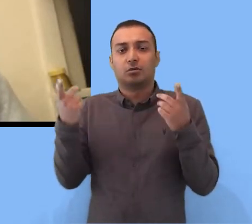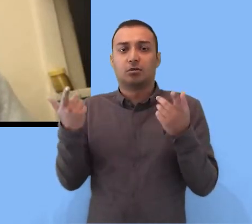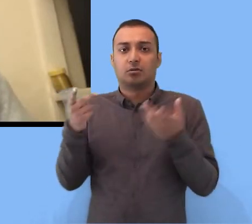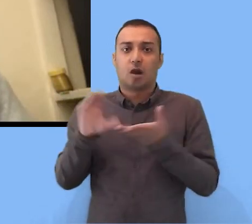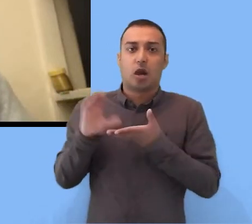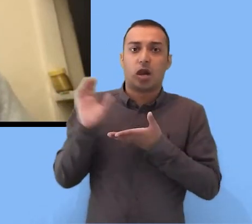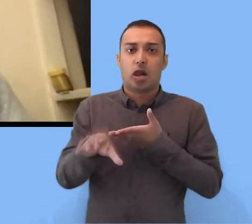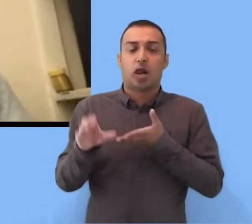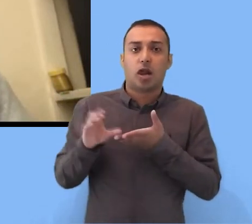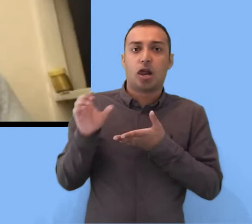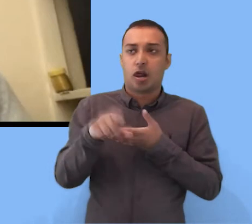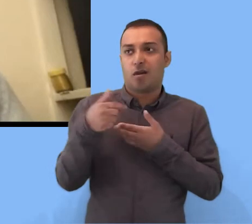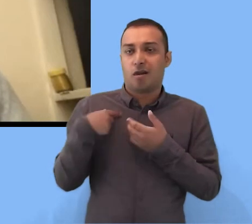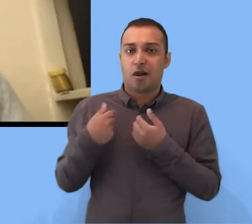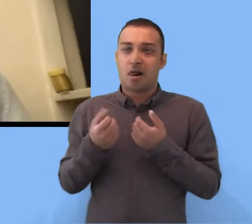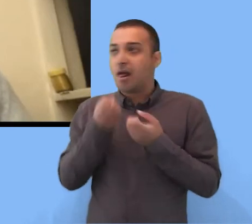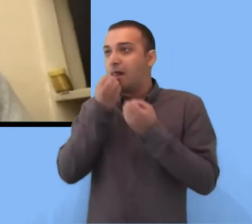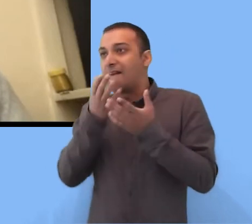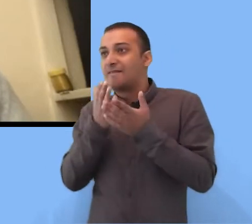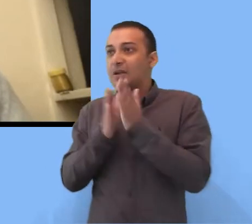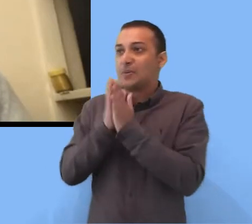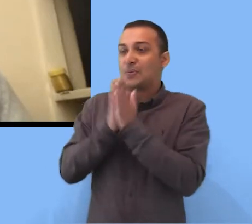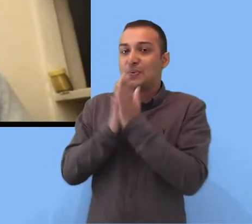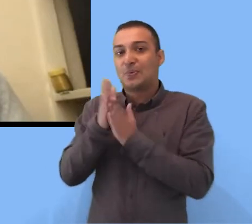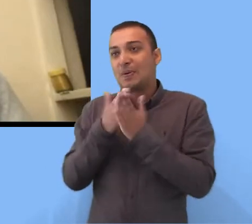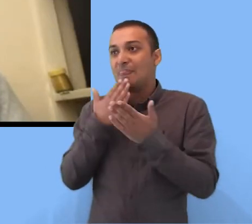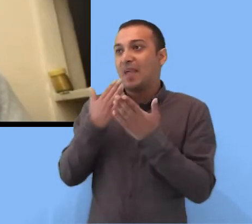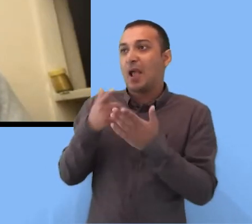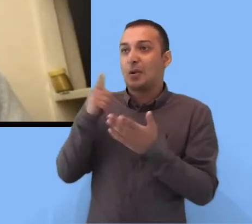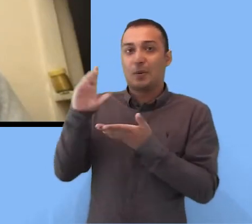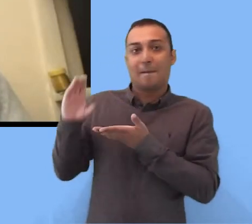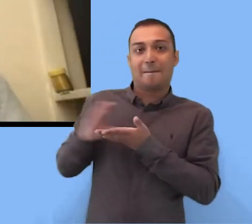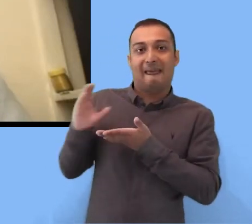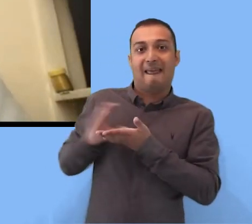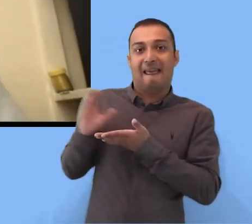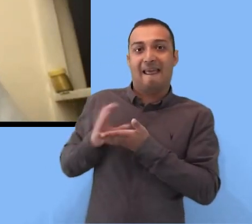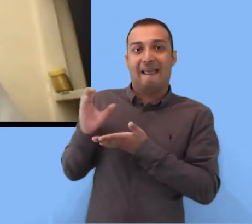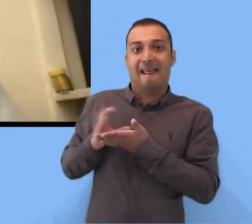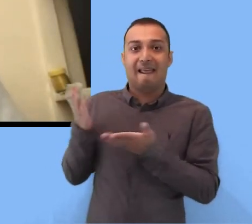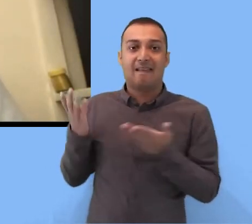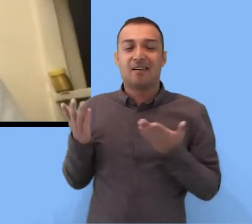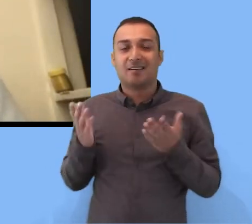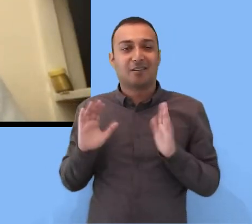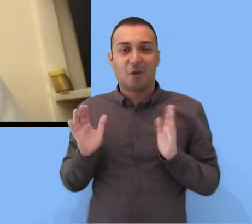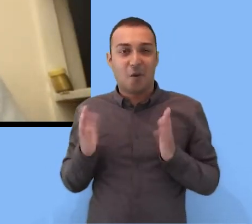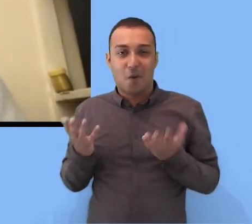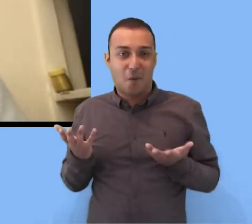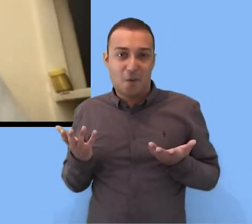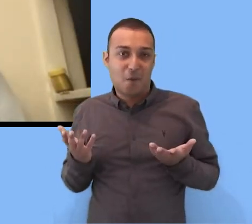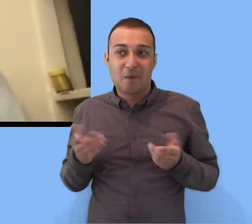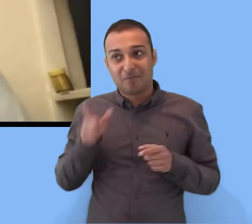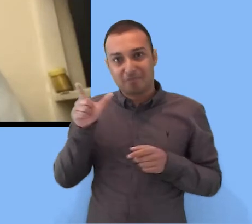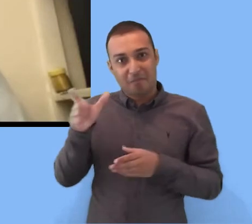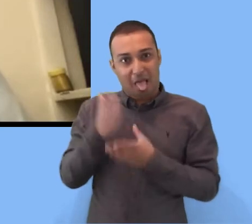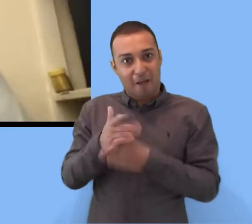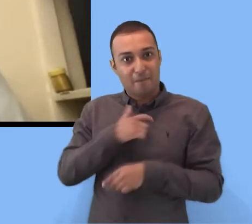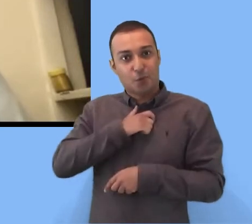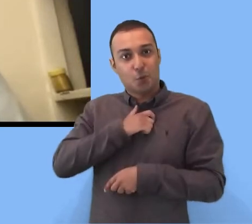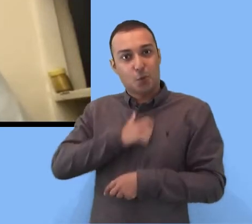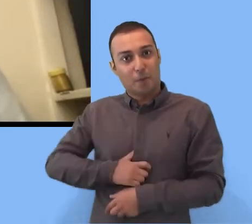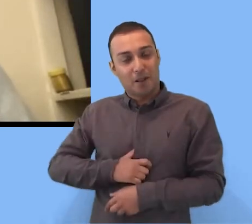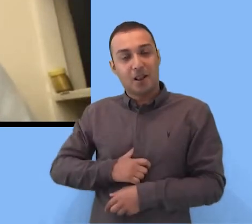to fill your pockets with their monthly fees. And it's a chance for them to meet you and introduce